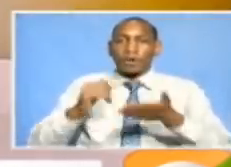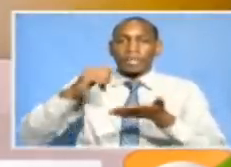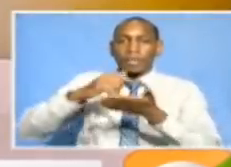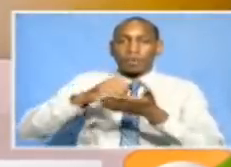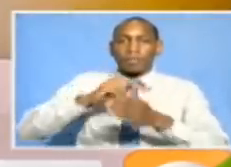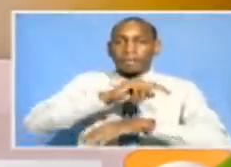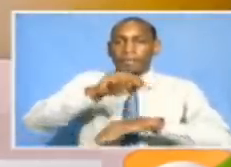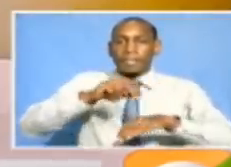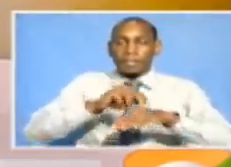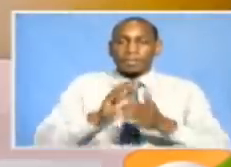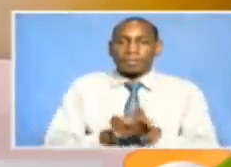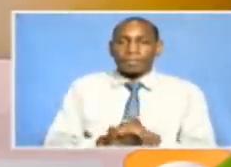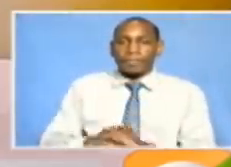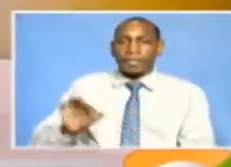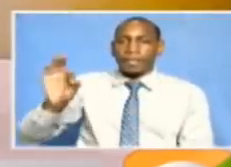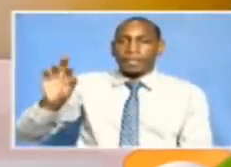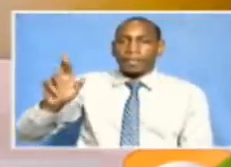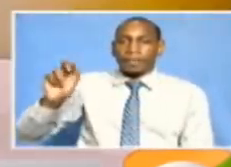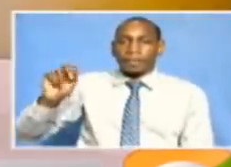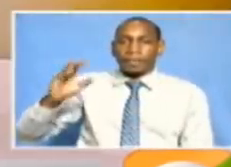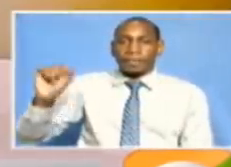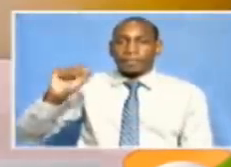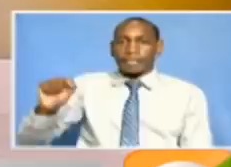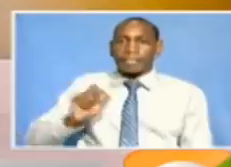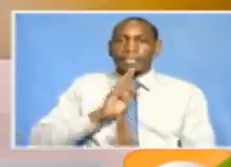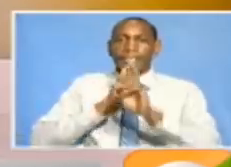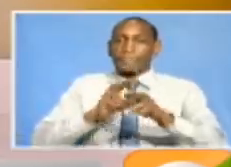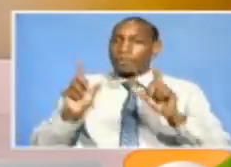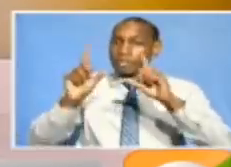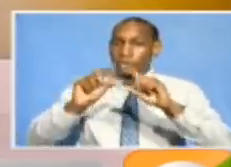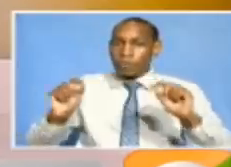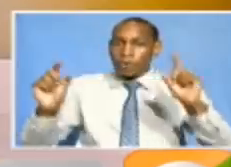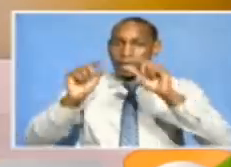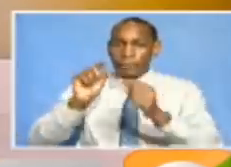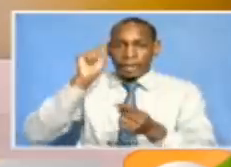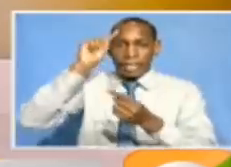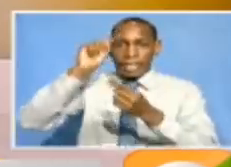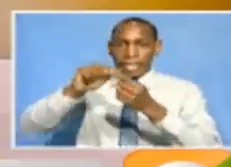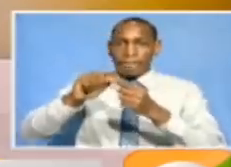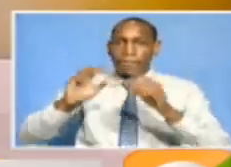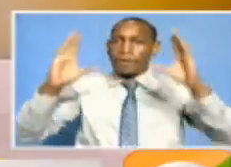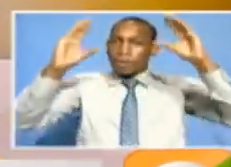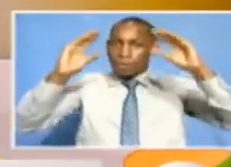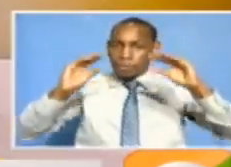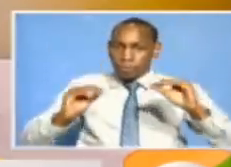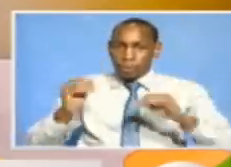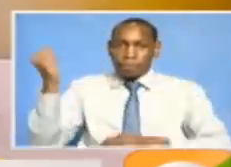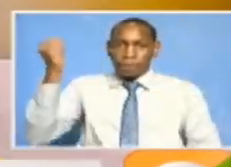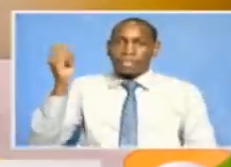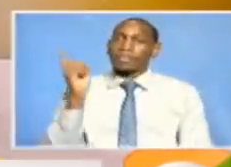nation. Francis Gashuri reports on the utterances that sought to quiet the storm.